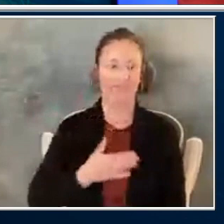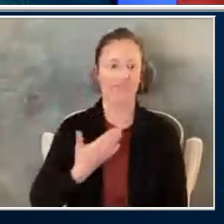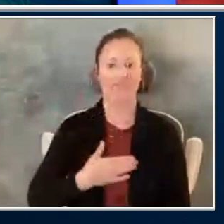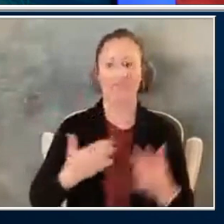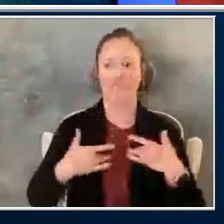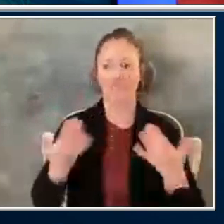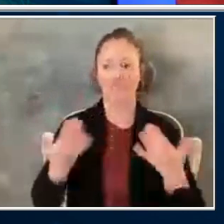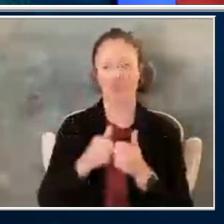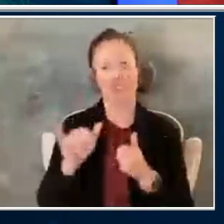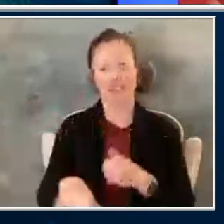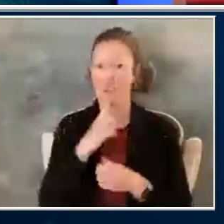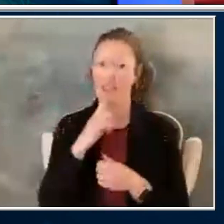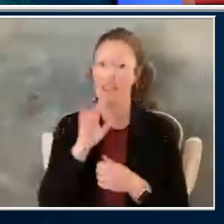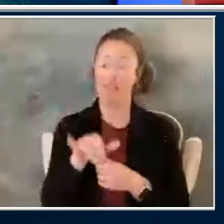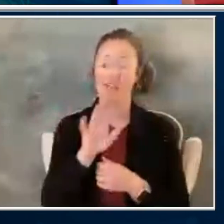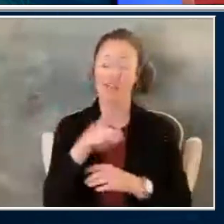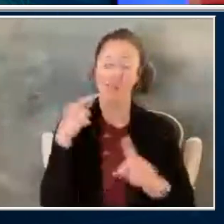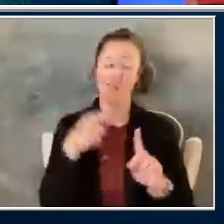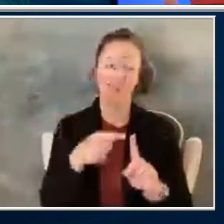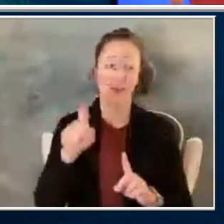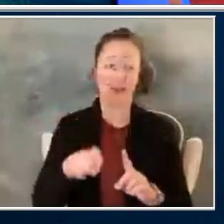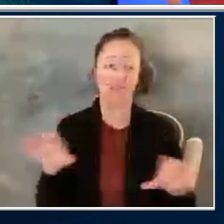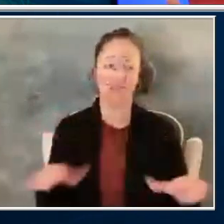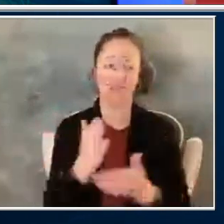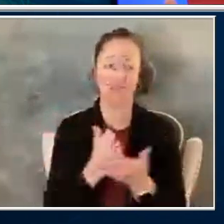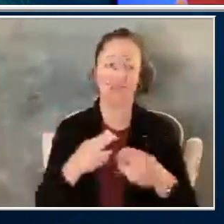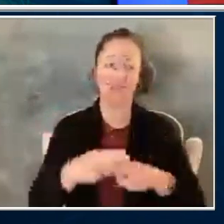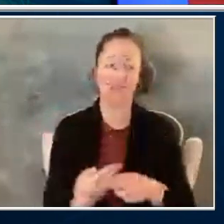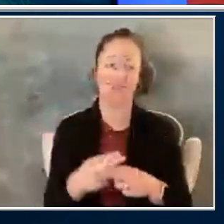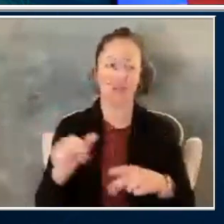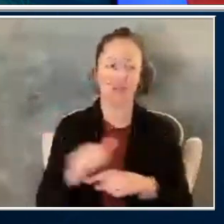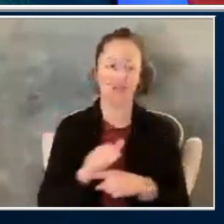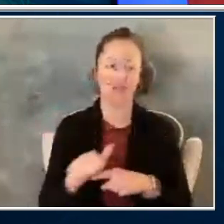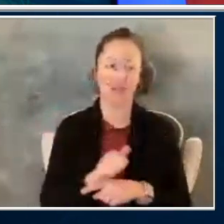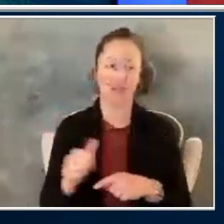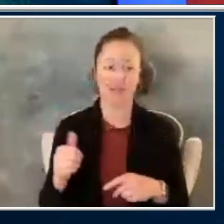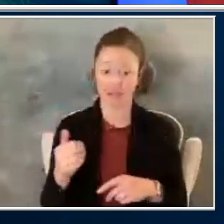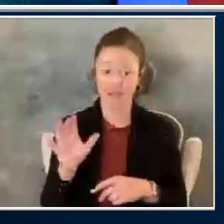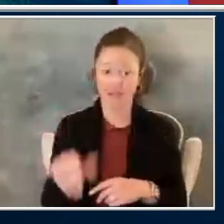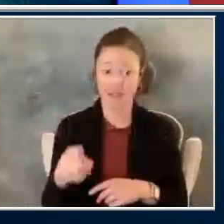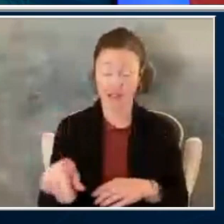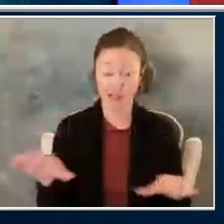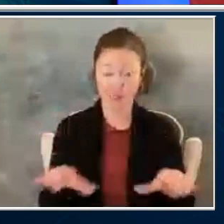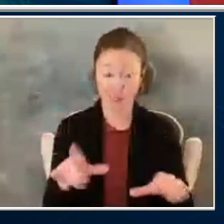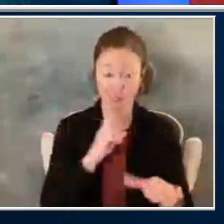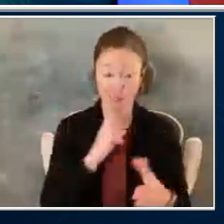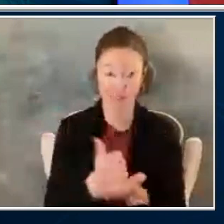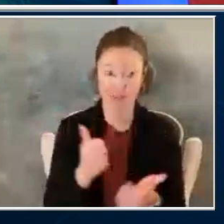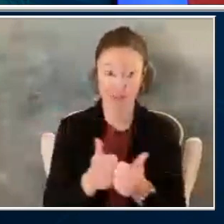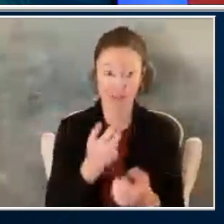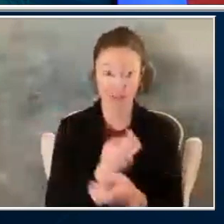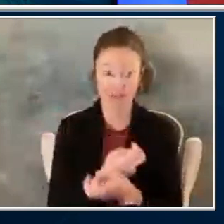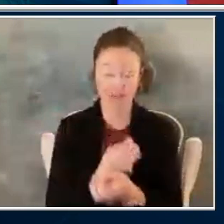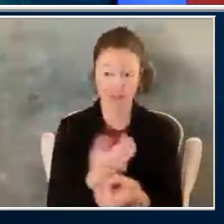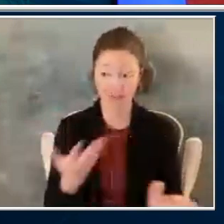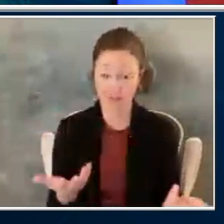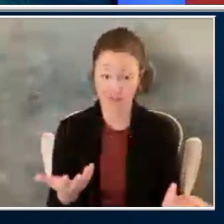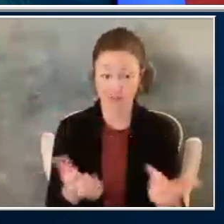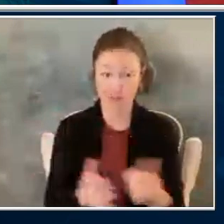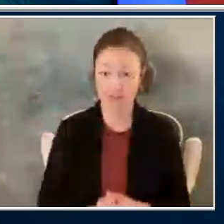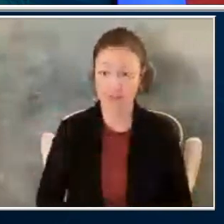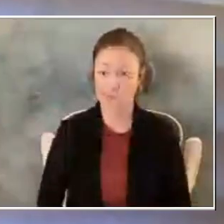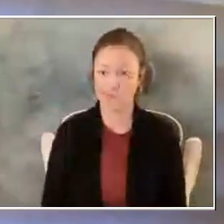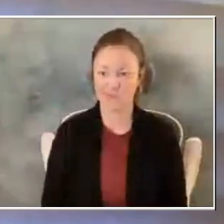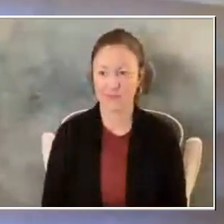talking about. Yeah, doing weight training. Is that something that you do, weight resistance, to help with bone density and health?